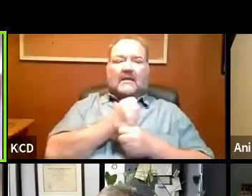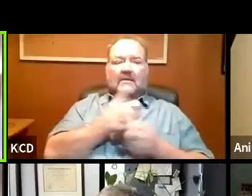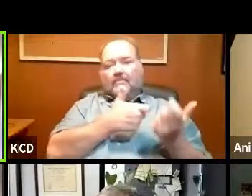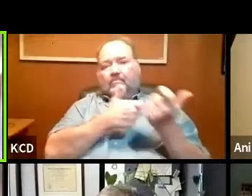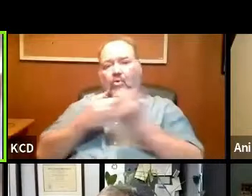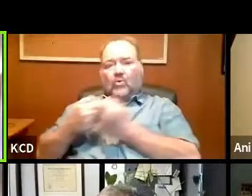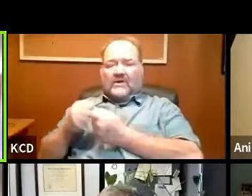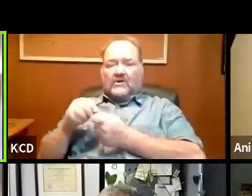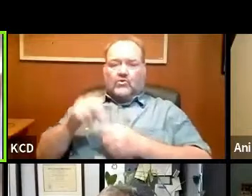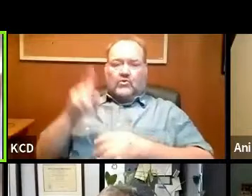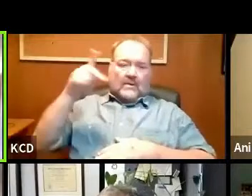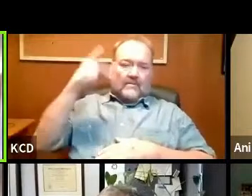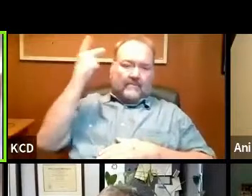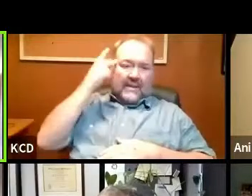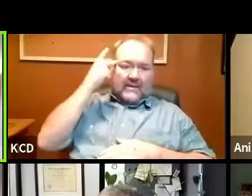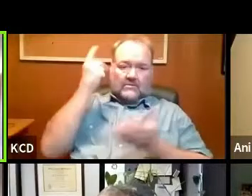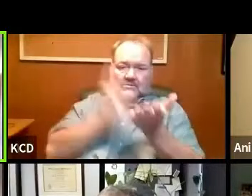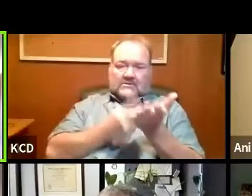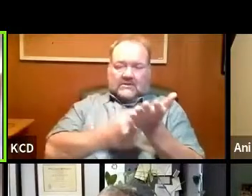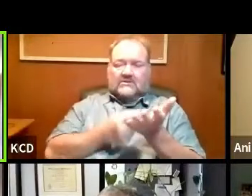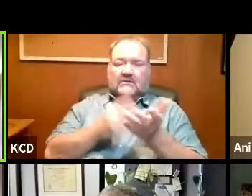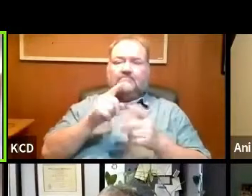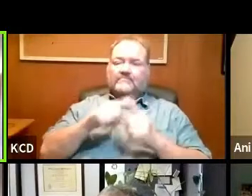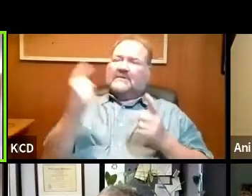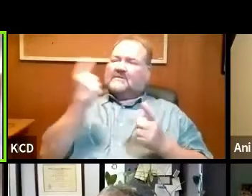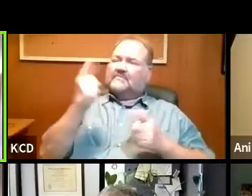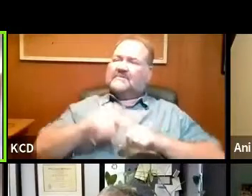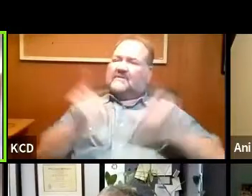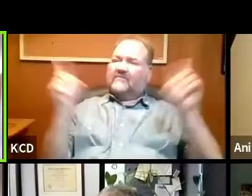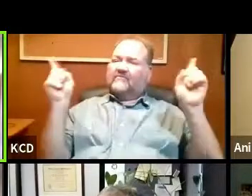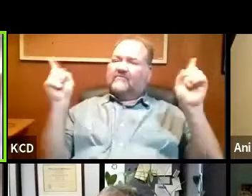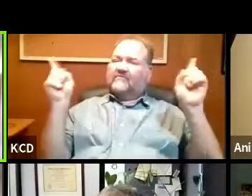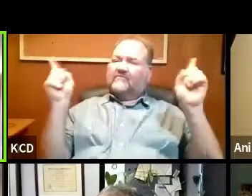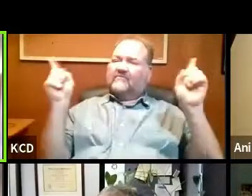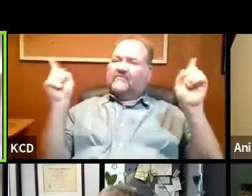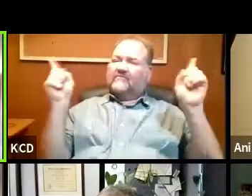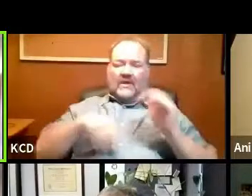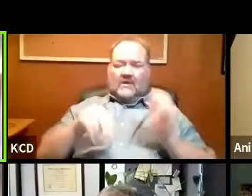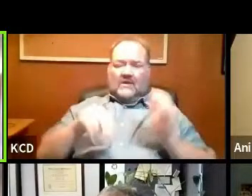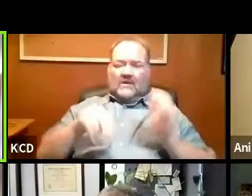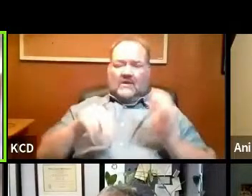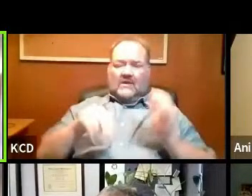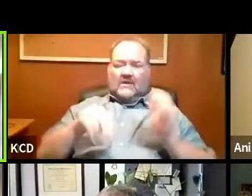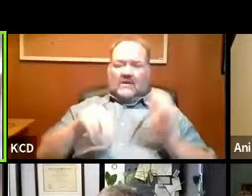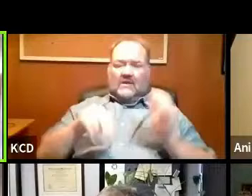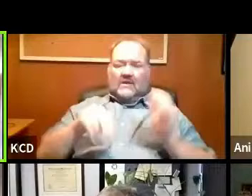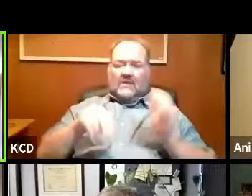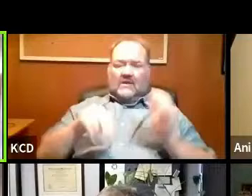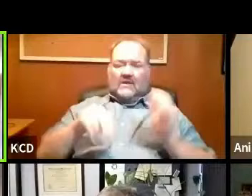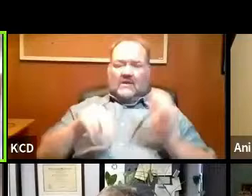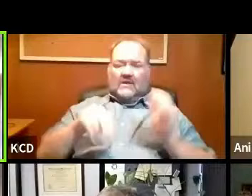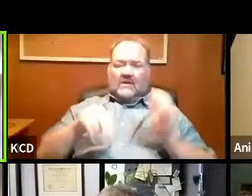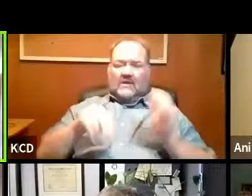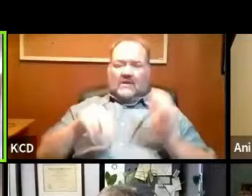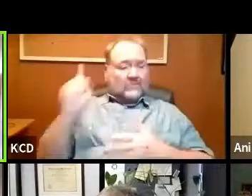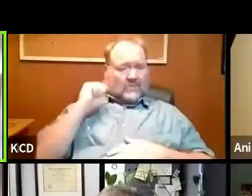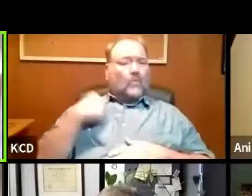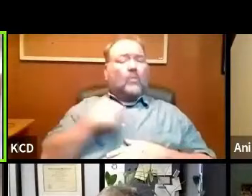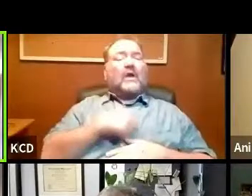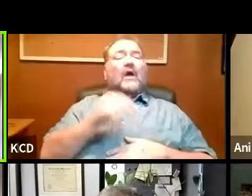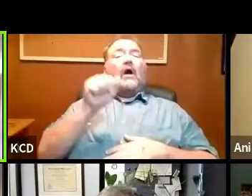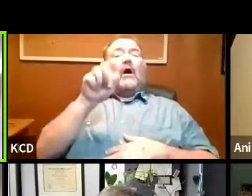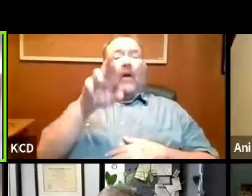into the political fray. But that is something very different than unaccountable. And we, as I mentioned last week, we